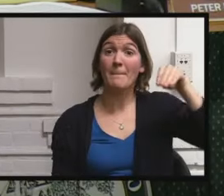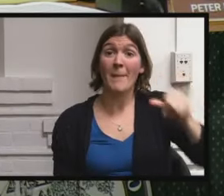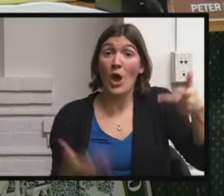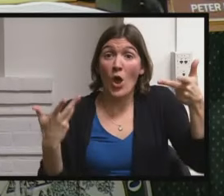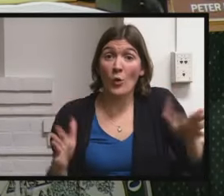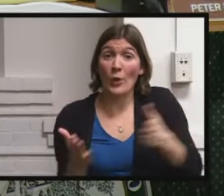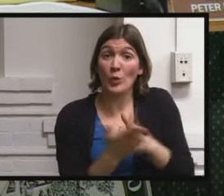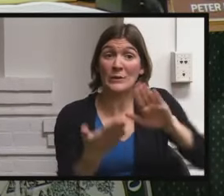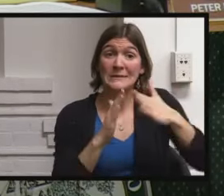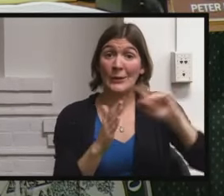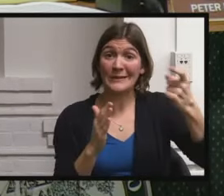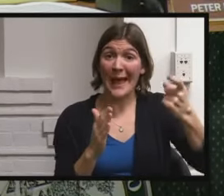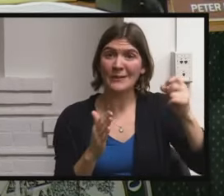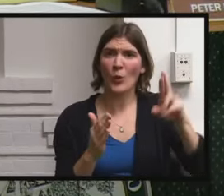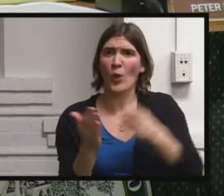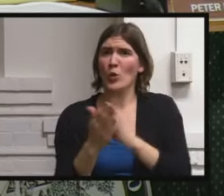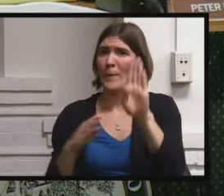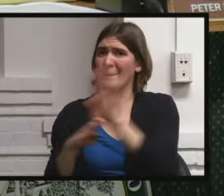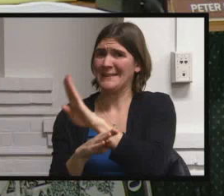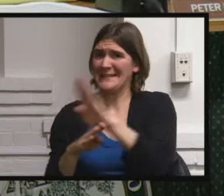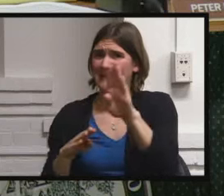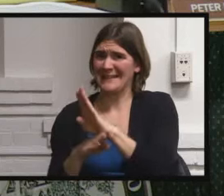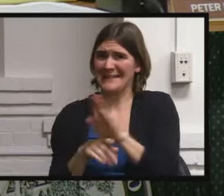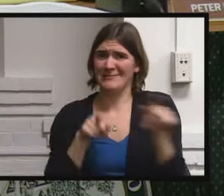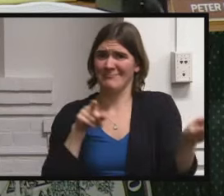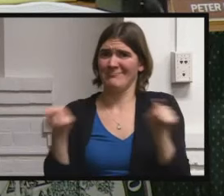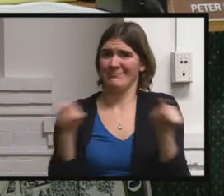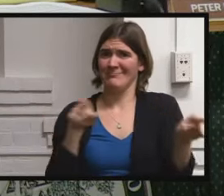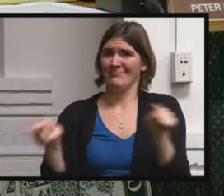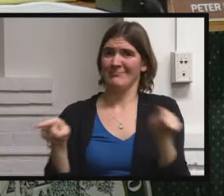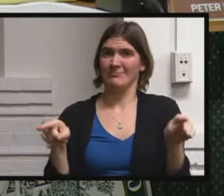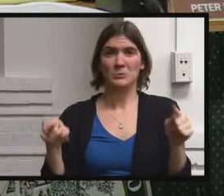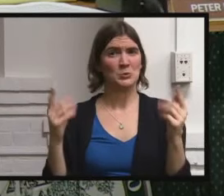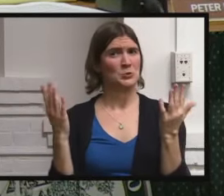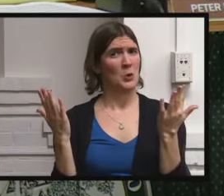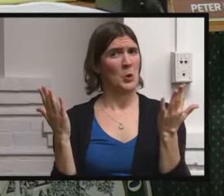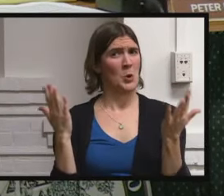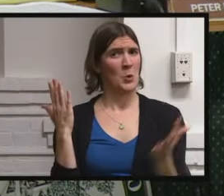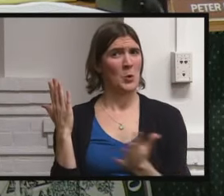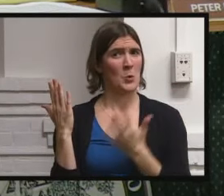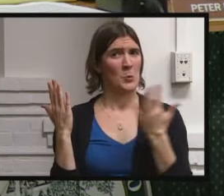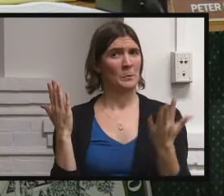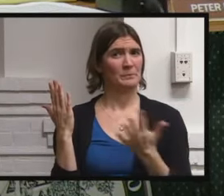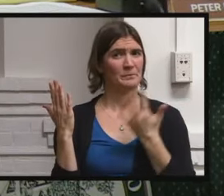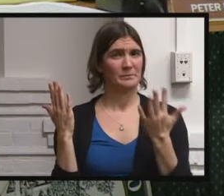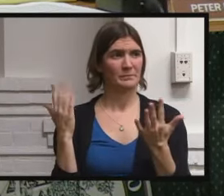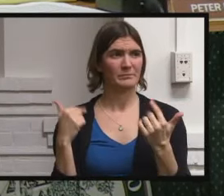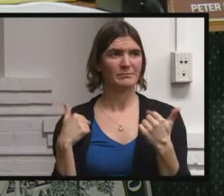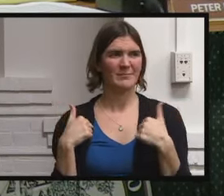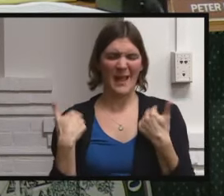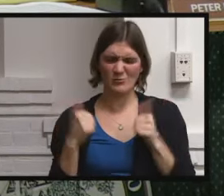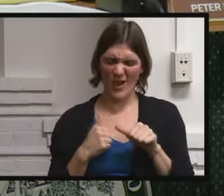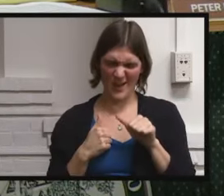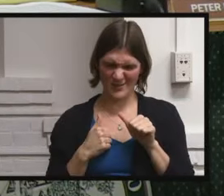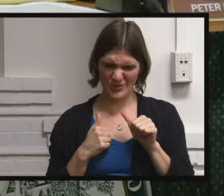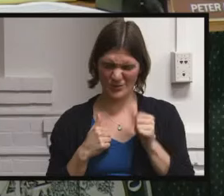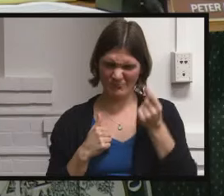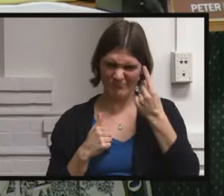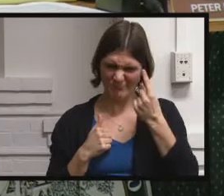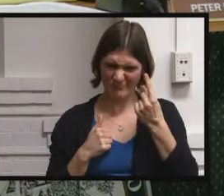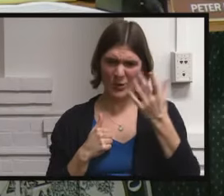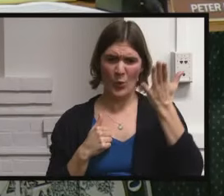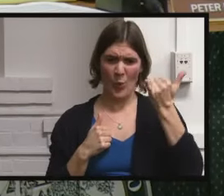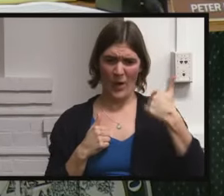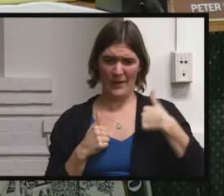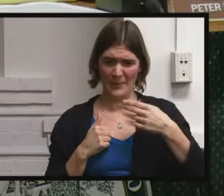program or through commercial haulers that service the community. And I want to understand why the